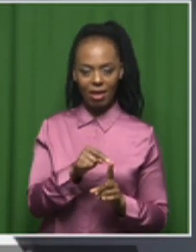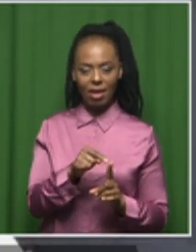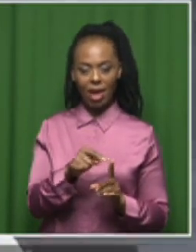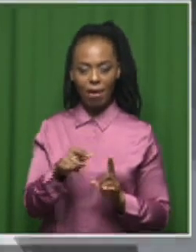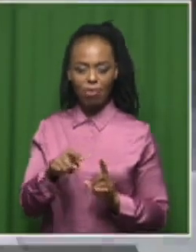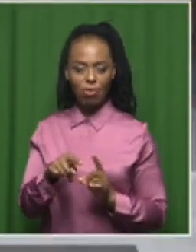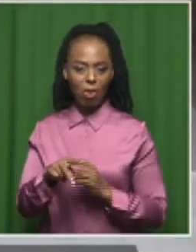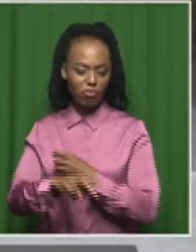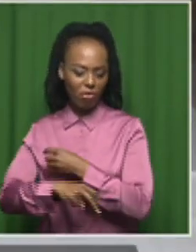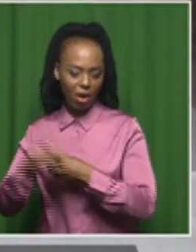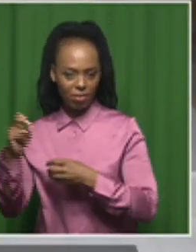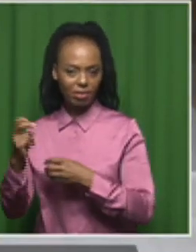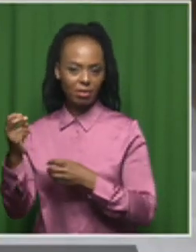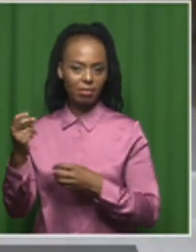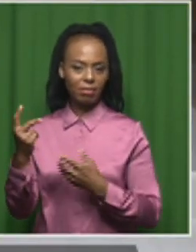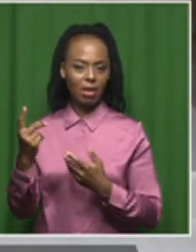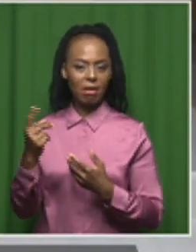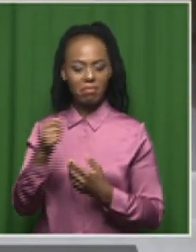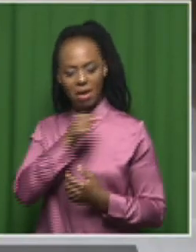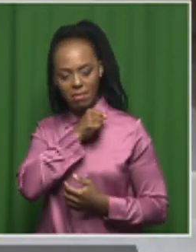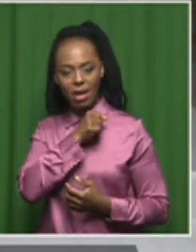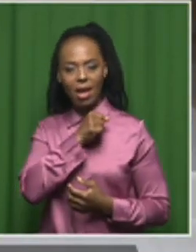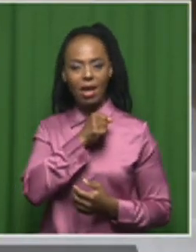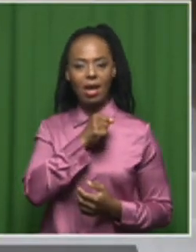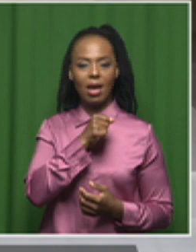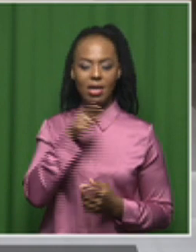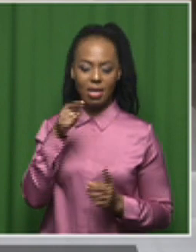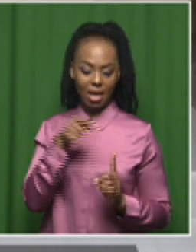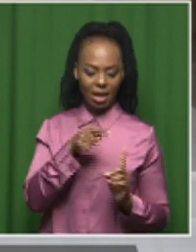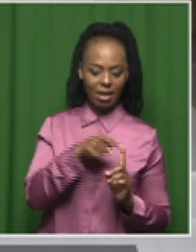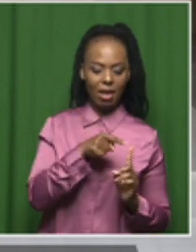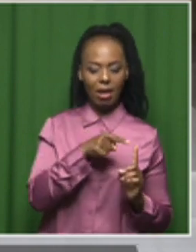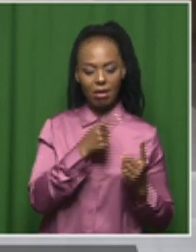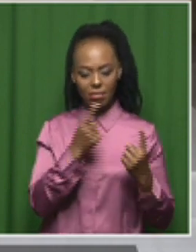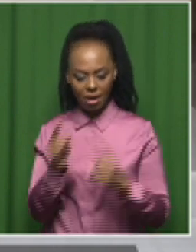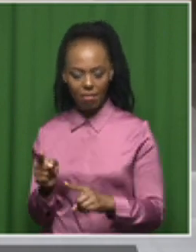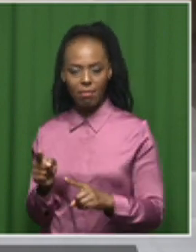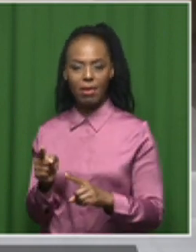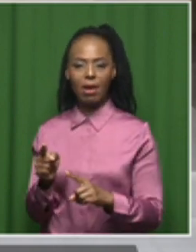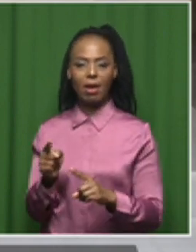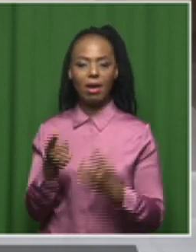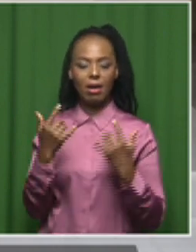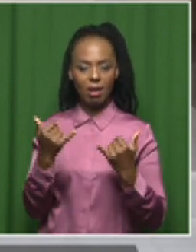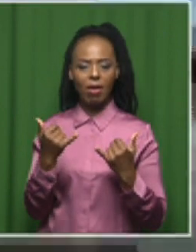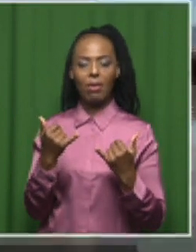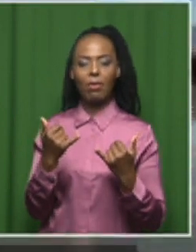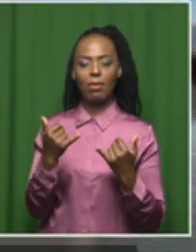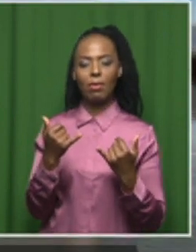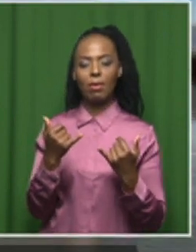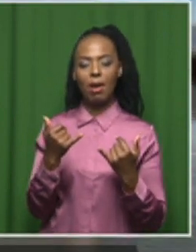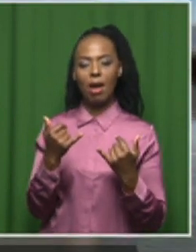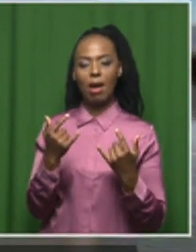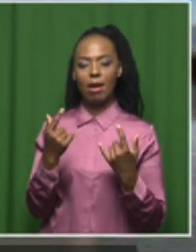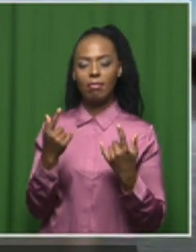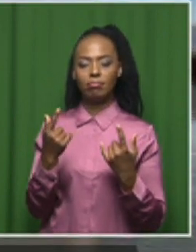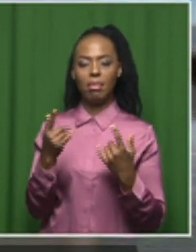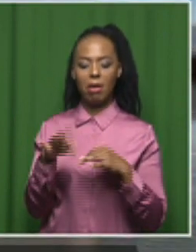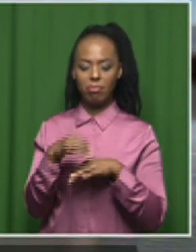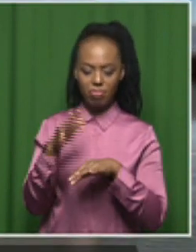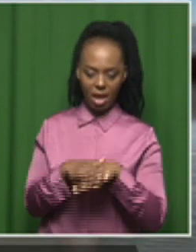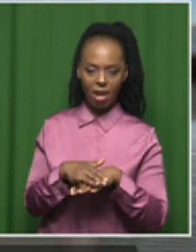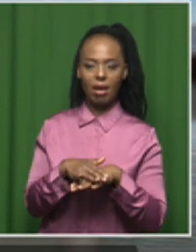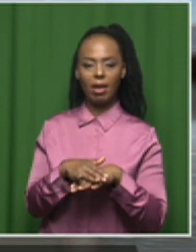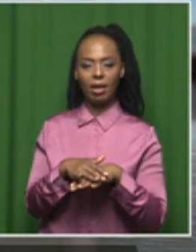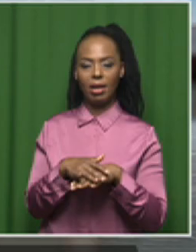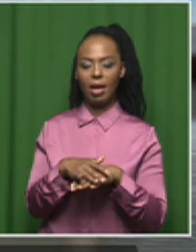makes his owner rich, makes his owner a king, and marry the princess, in a nutshell. But what we are